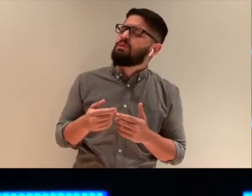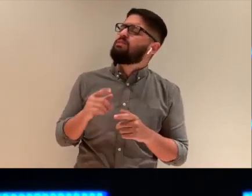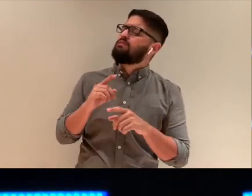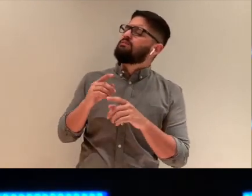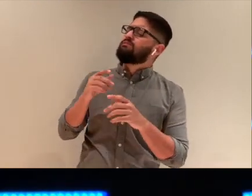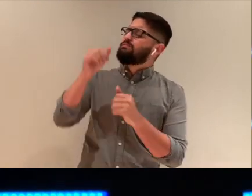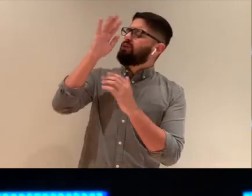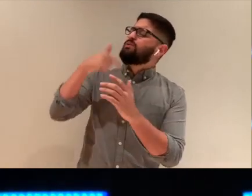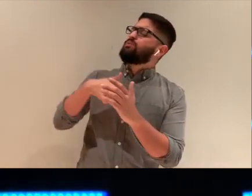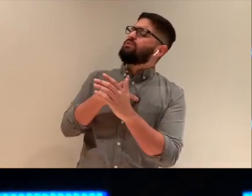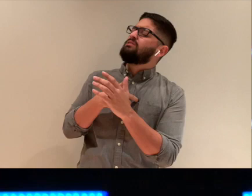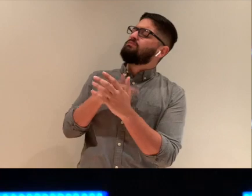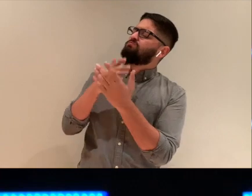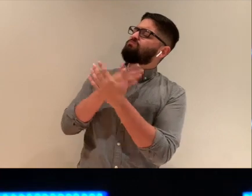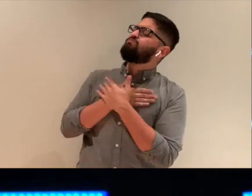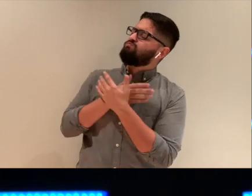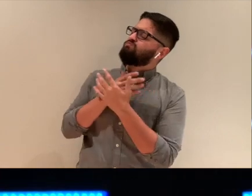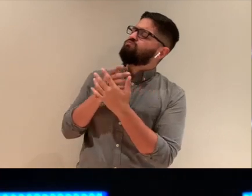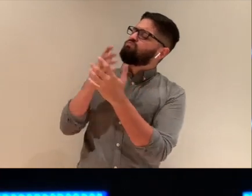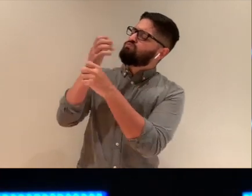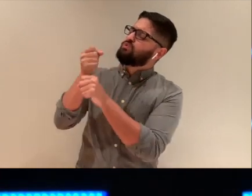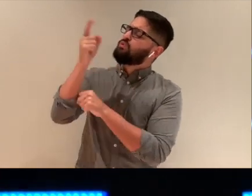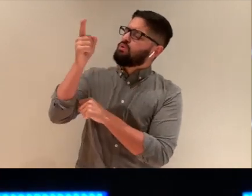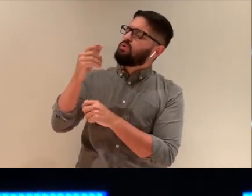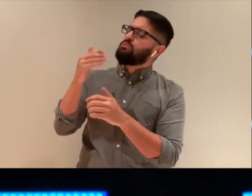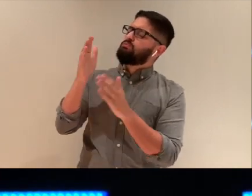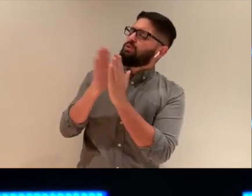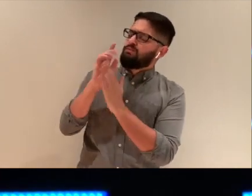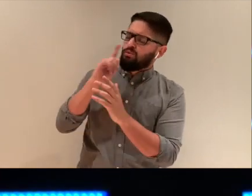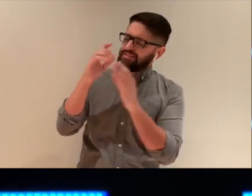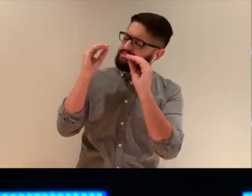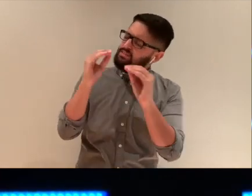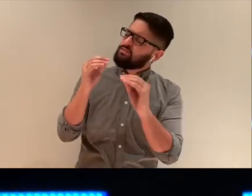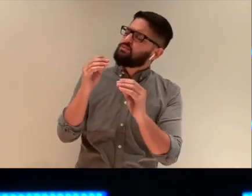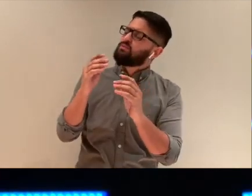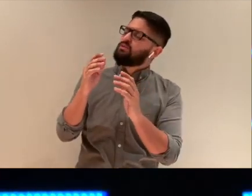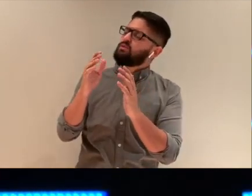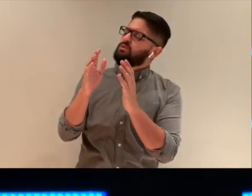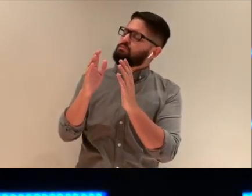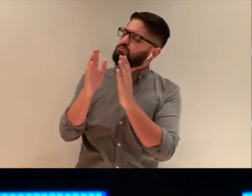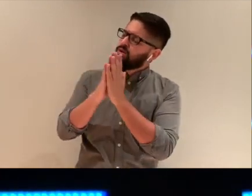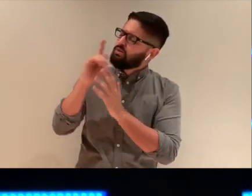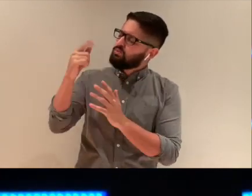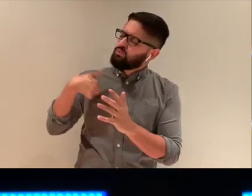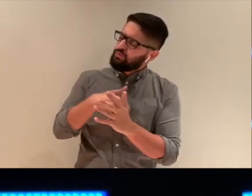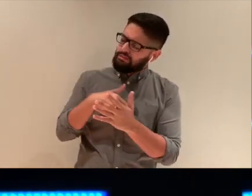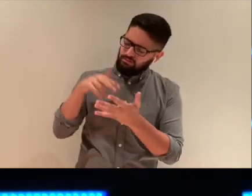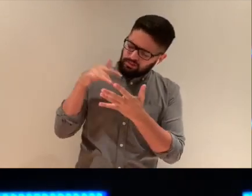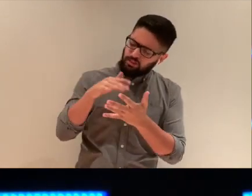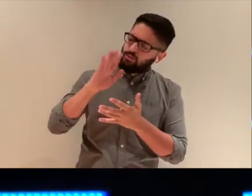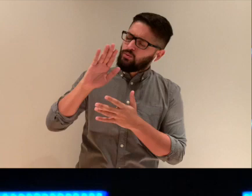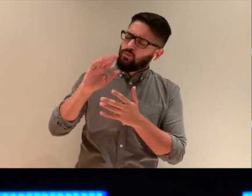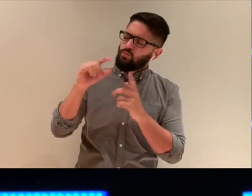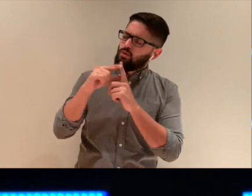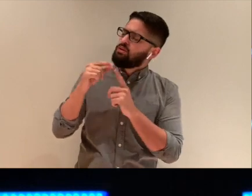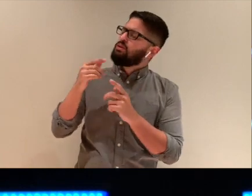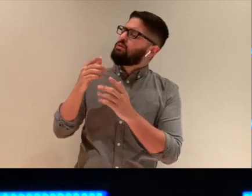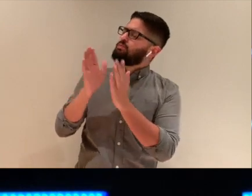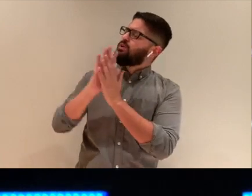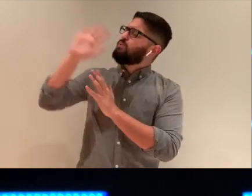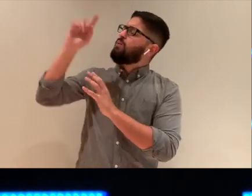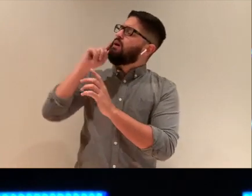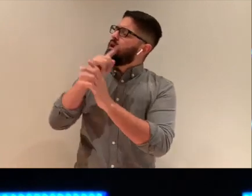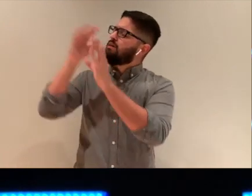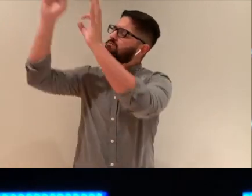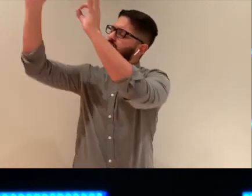and rest in you. And so, Lord, we pray for this teaching, oh Lord. We pray that as we dive into your word, Father, you would give us eyes to